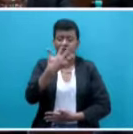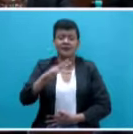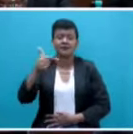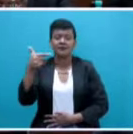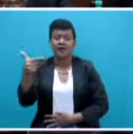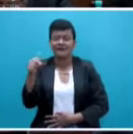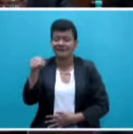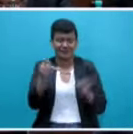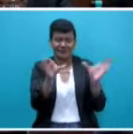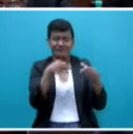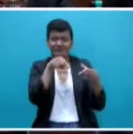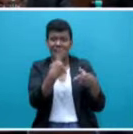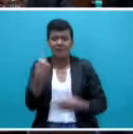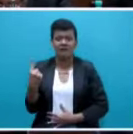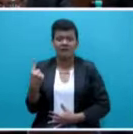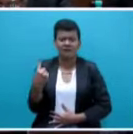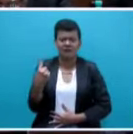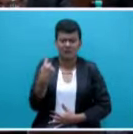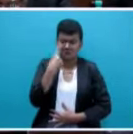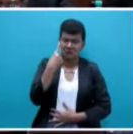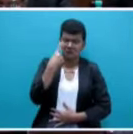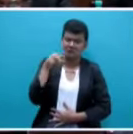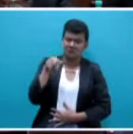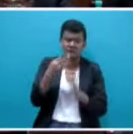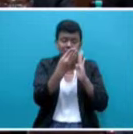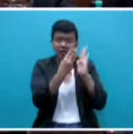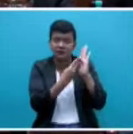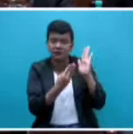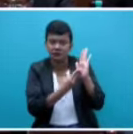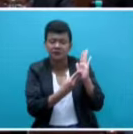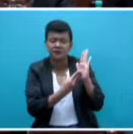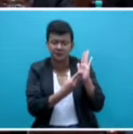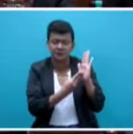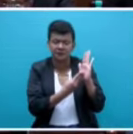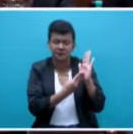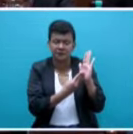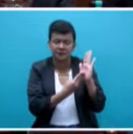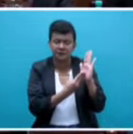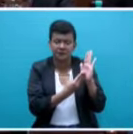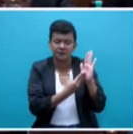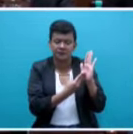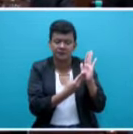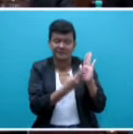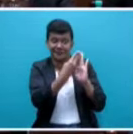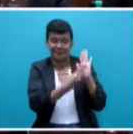provides that a bill that lapses due to prorogation before it has been passed